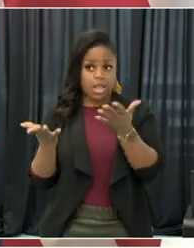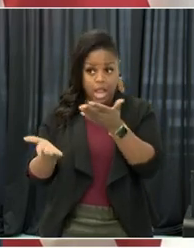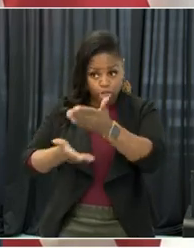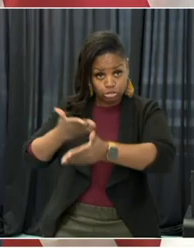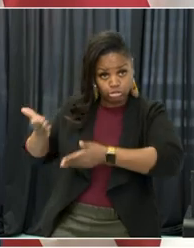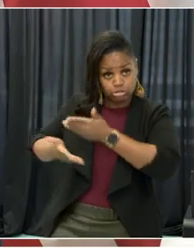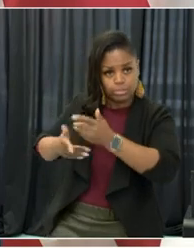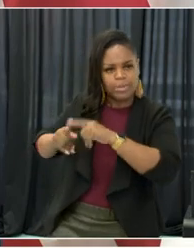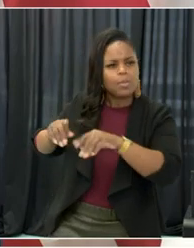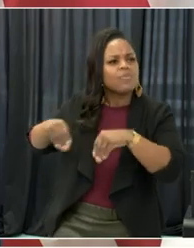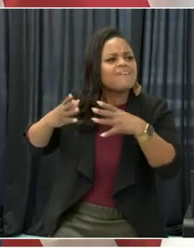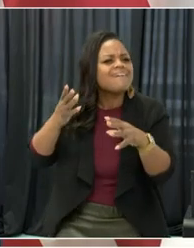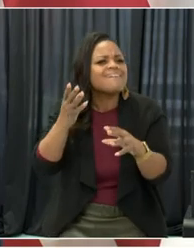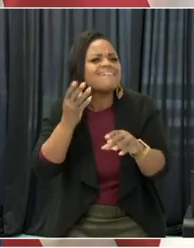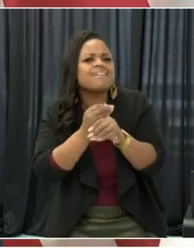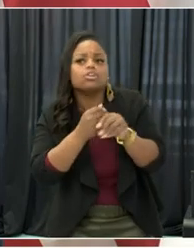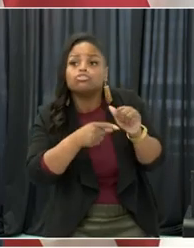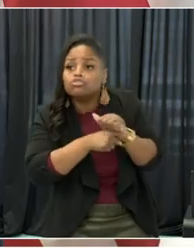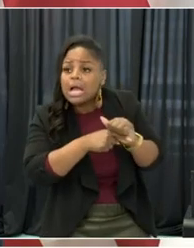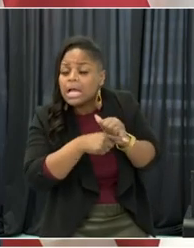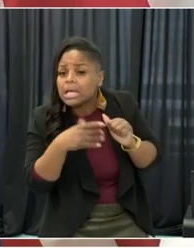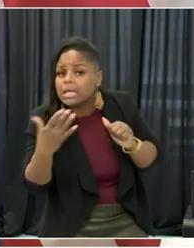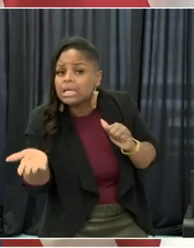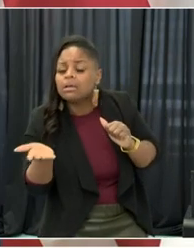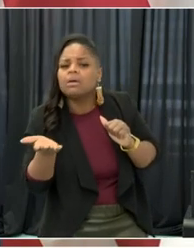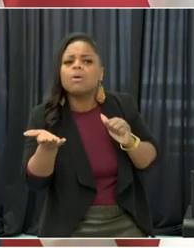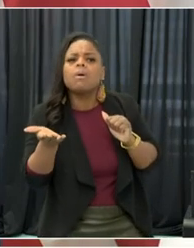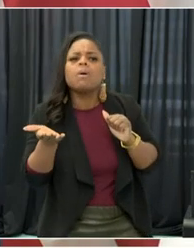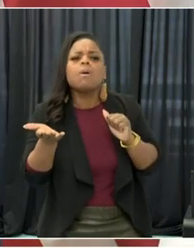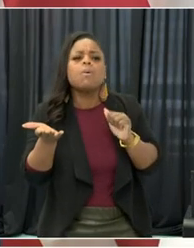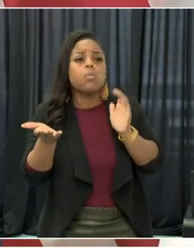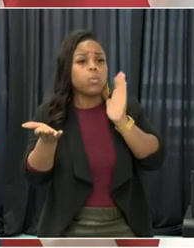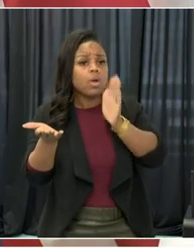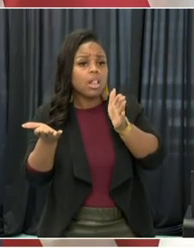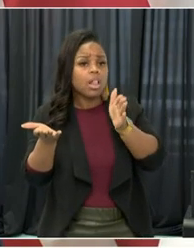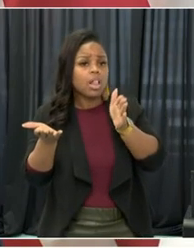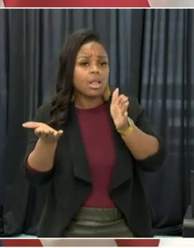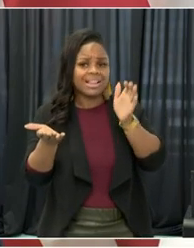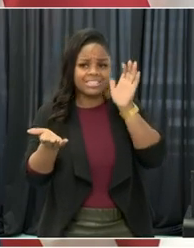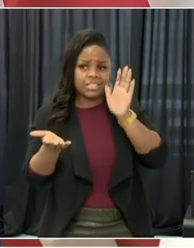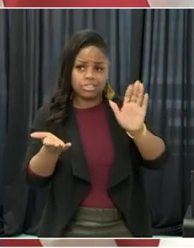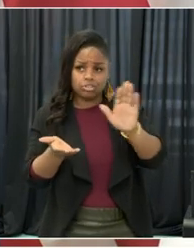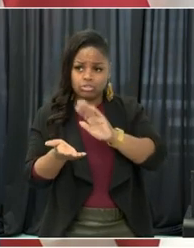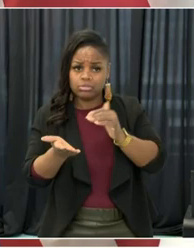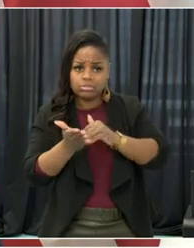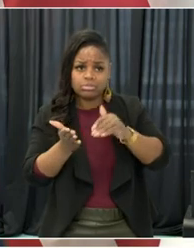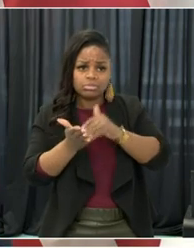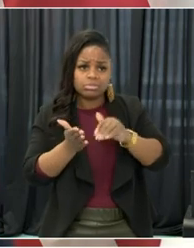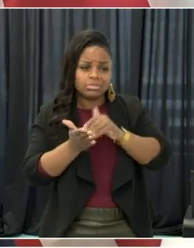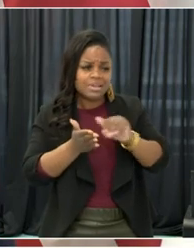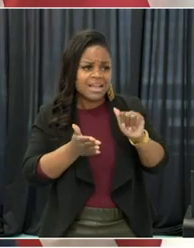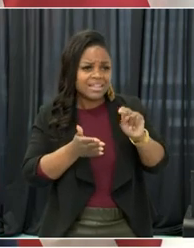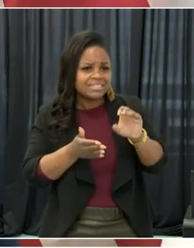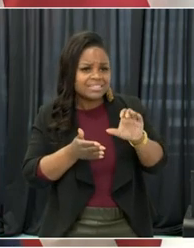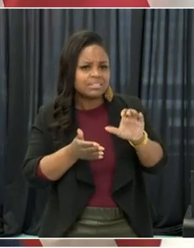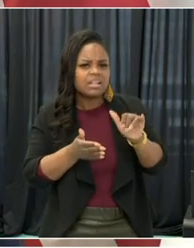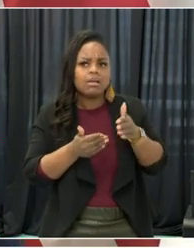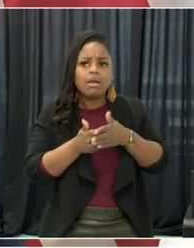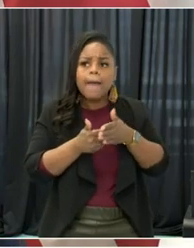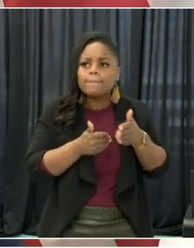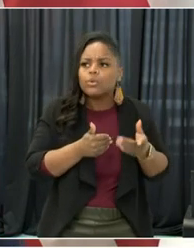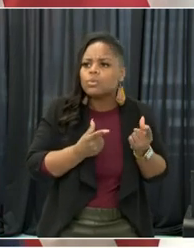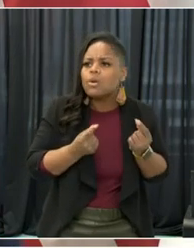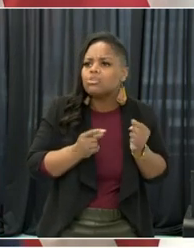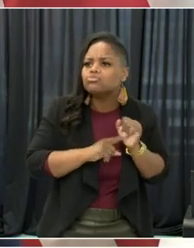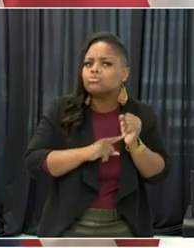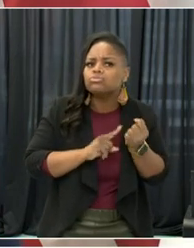training? Are we going to be able to, maybe listen to the request of some of these ANC commissioners and their neighbors who are saying, let's put